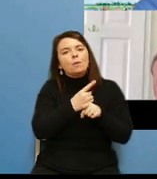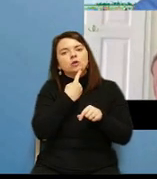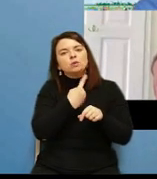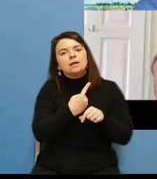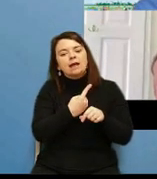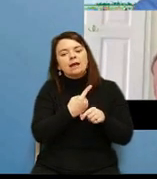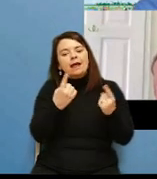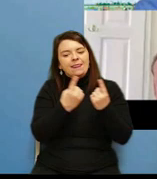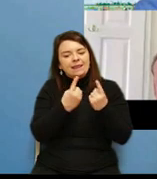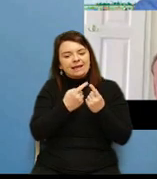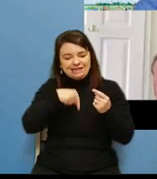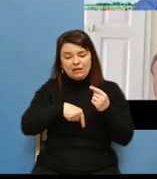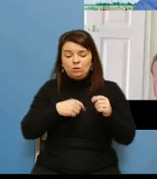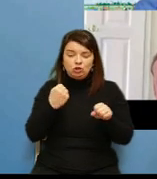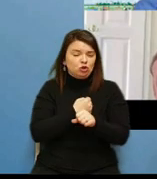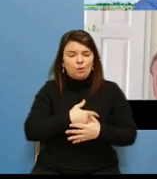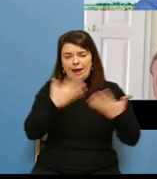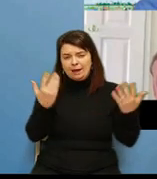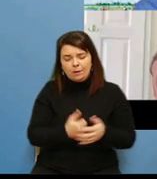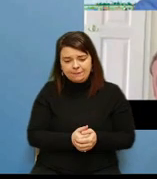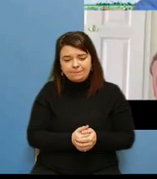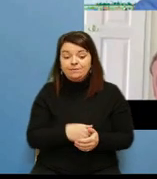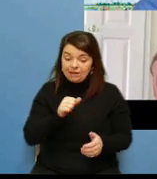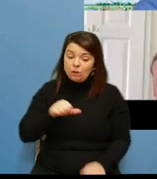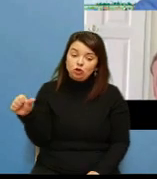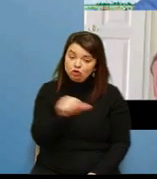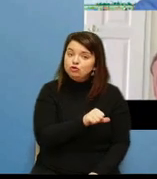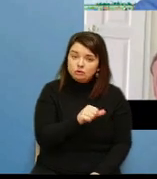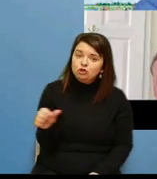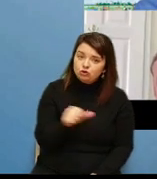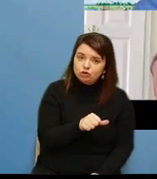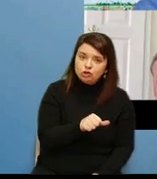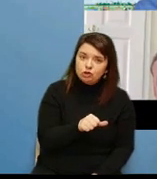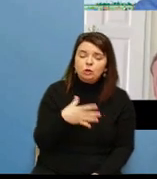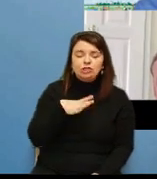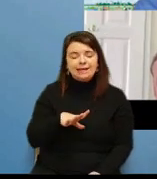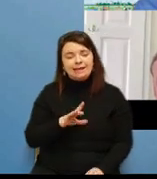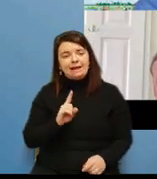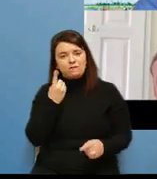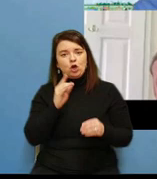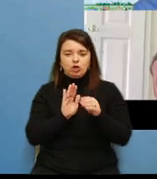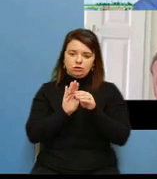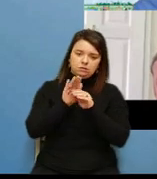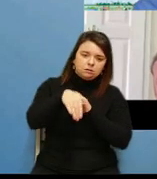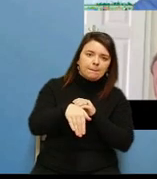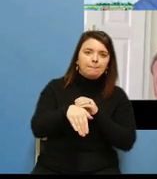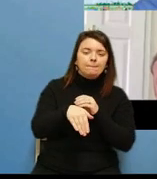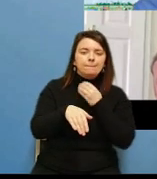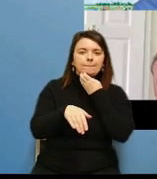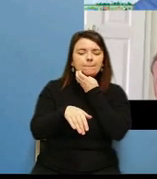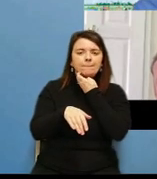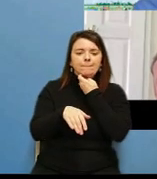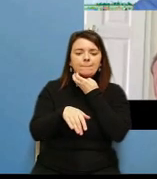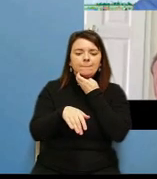for that, particularly in the light of the comment you made that a number of the things in here are things that probably we should be doing anyway, really. Well, we should. It's just getting over